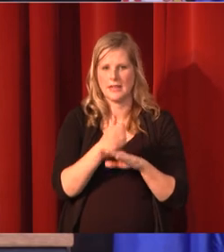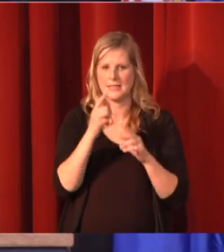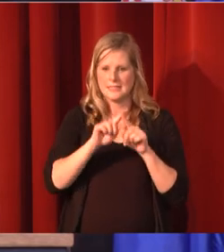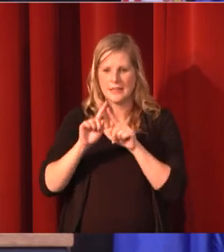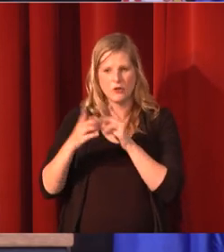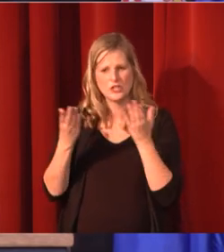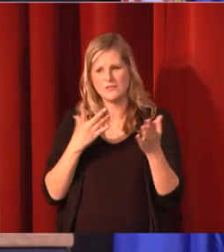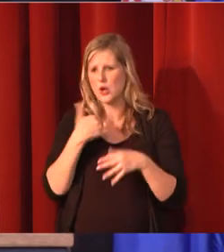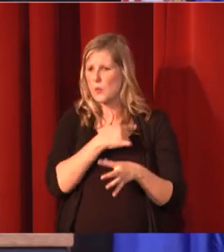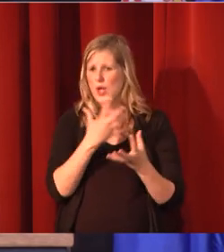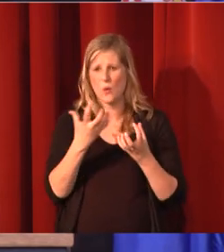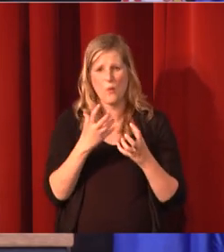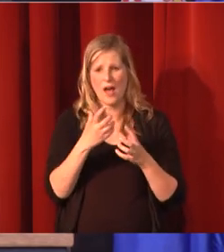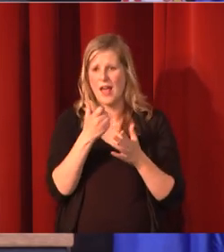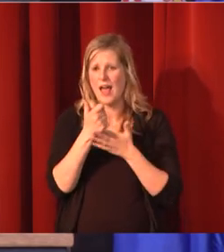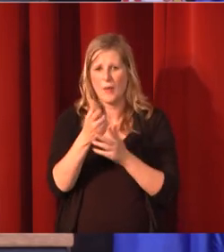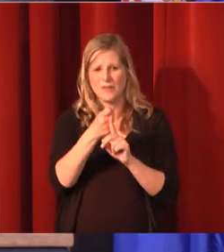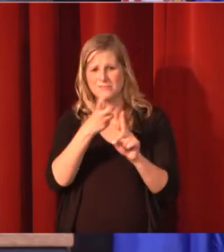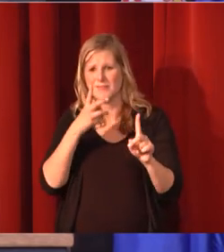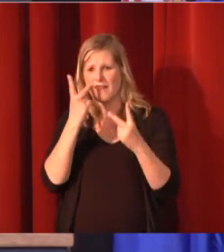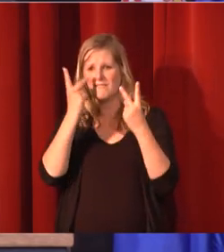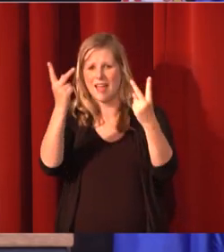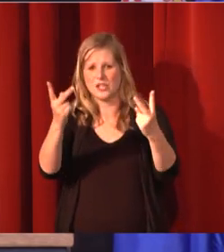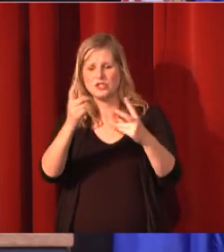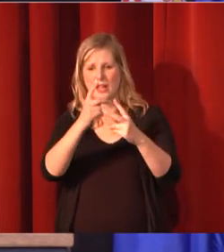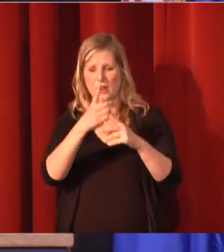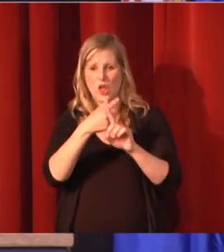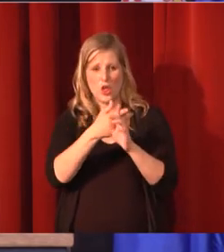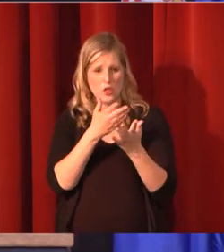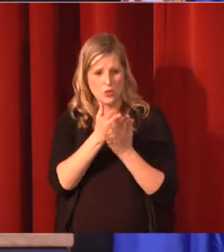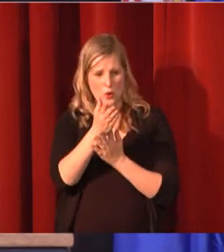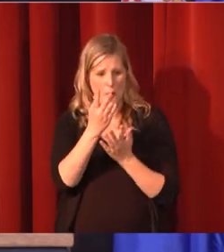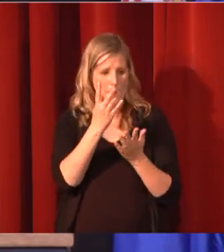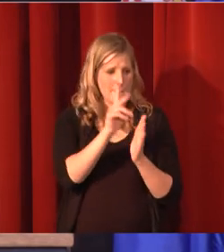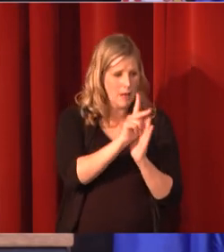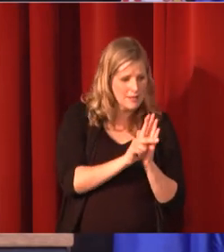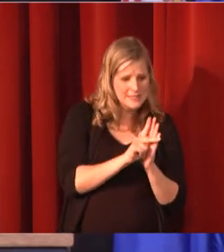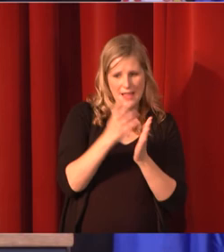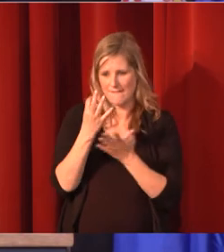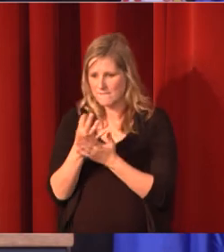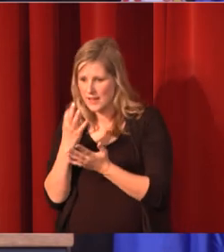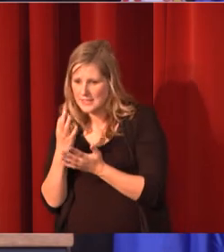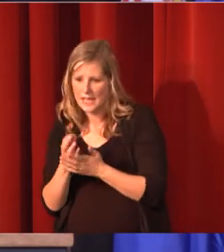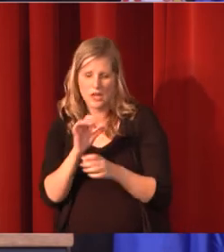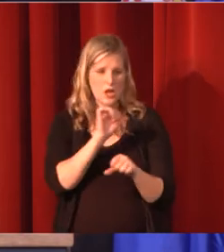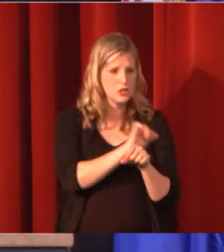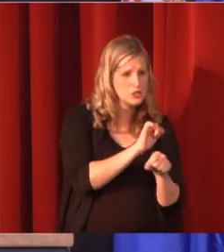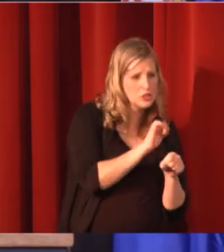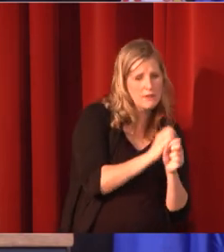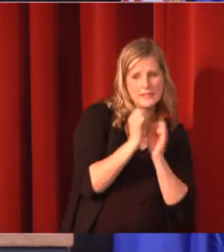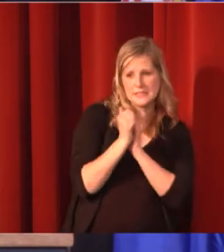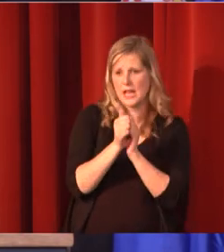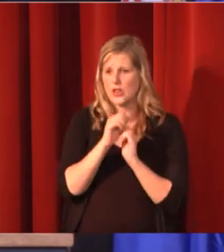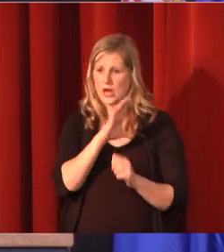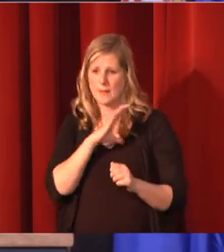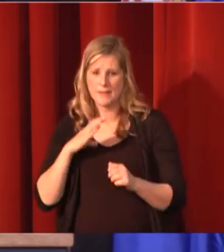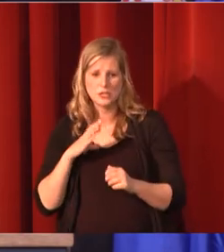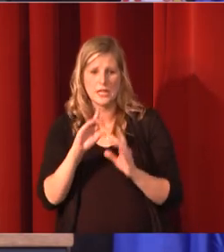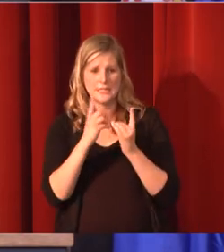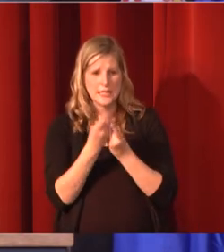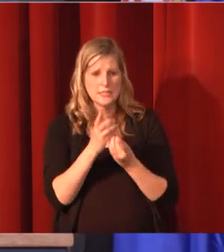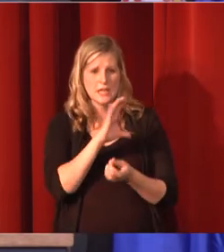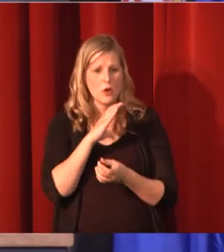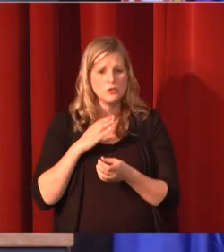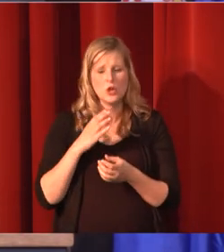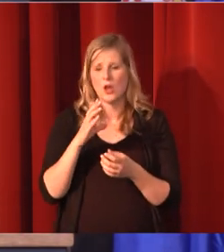we need your help building the vision advancing our vision through policy and funding proposals serving on task forces Commission's district councils and